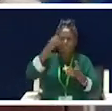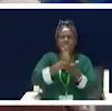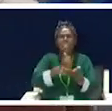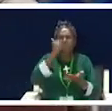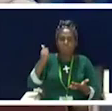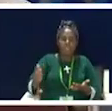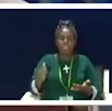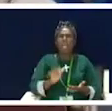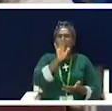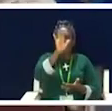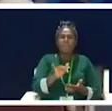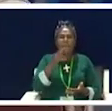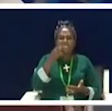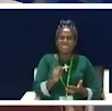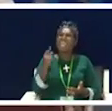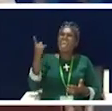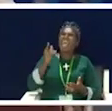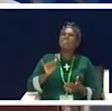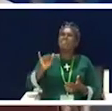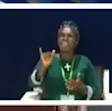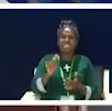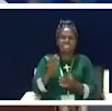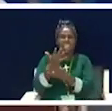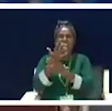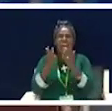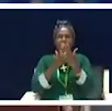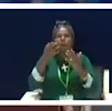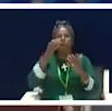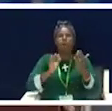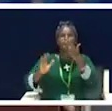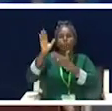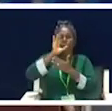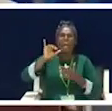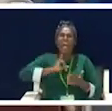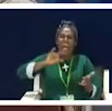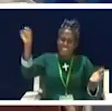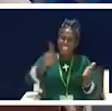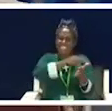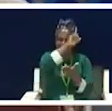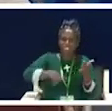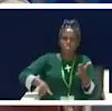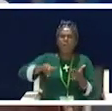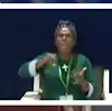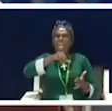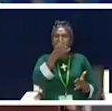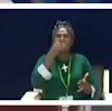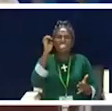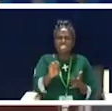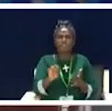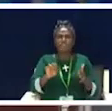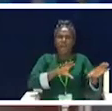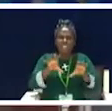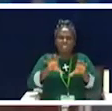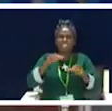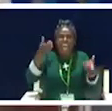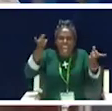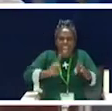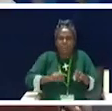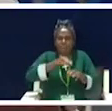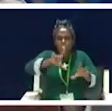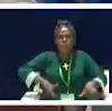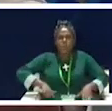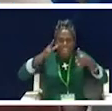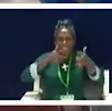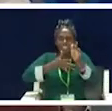By the everlasting arm of God, I hereby cancel every evil transaction going on in your life in the name of